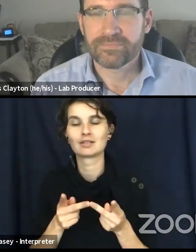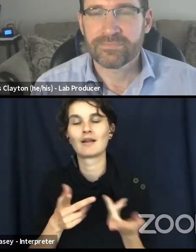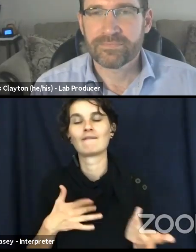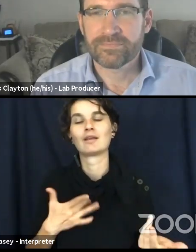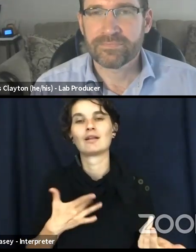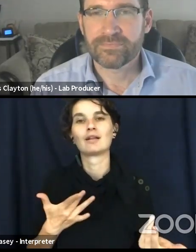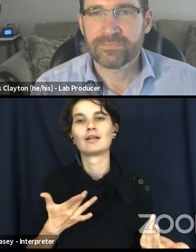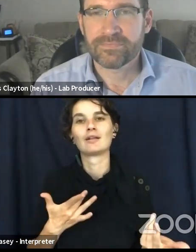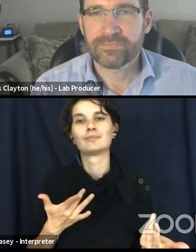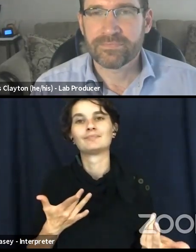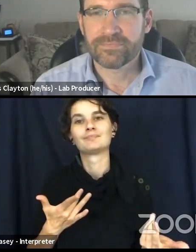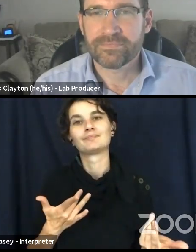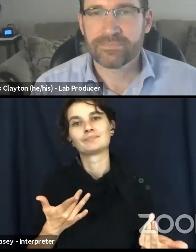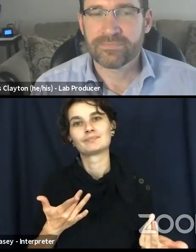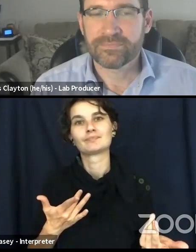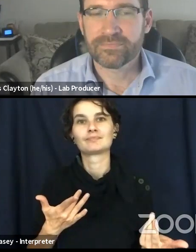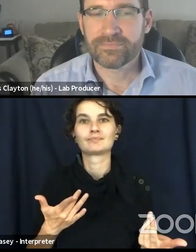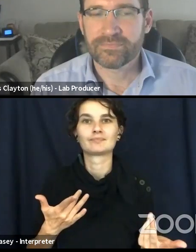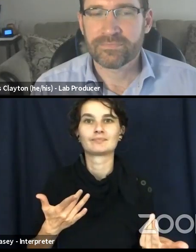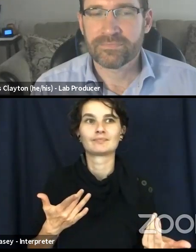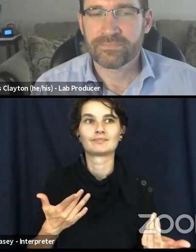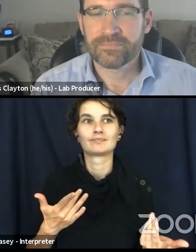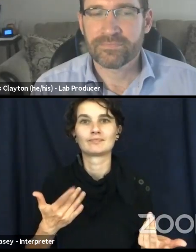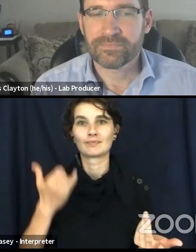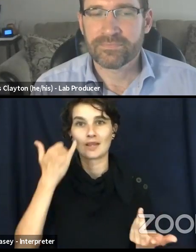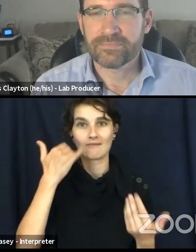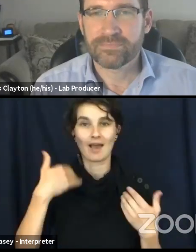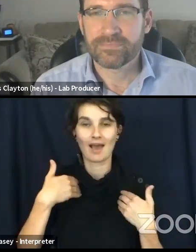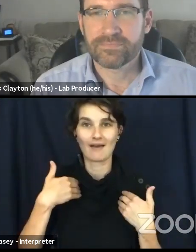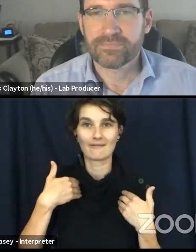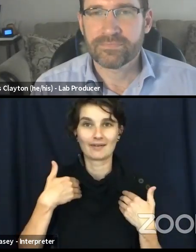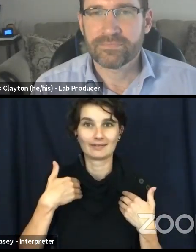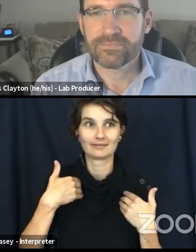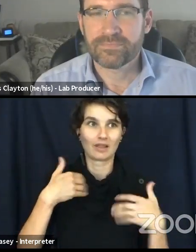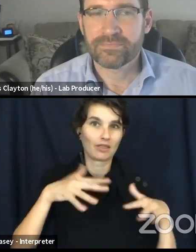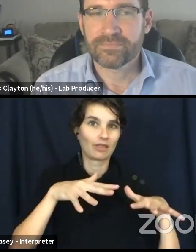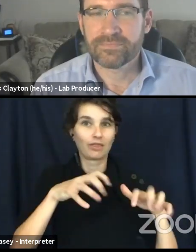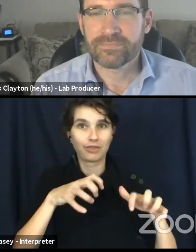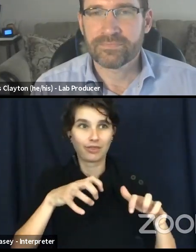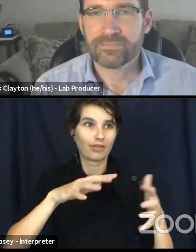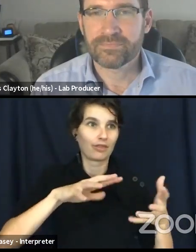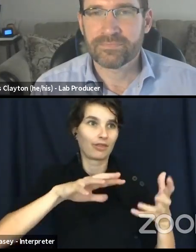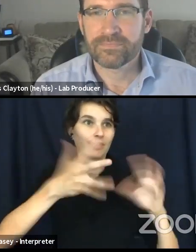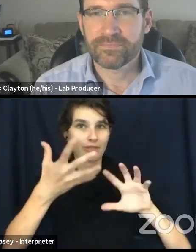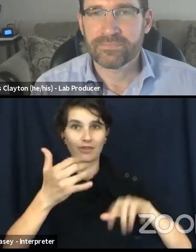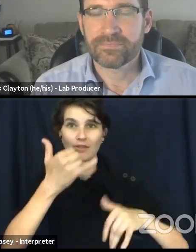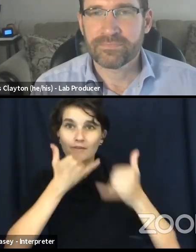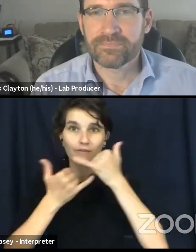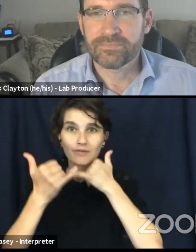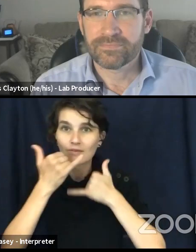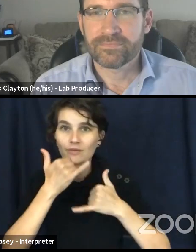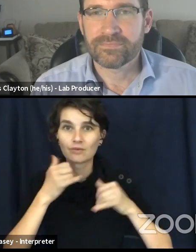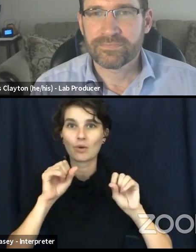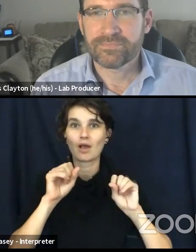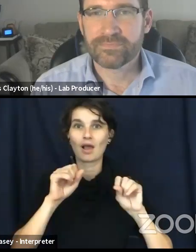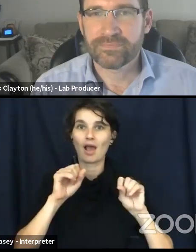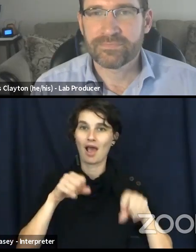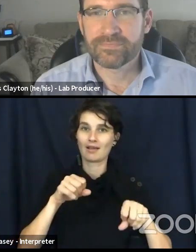different places where there's rifts or spaces or glitches, slippage, so that I can play chameleon and be the slime mold